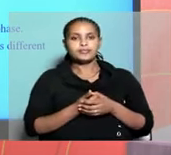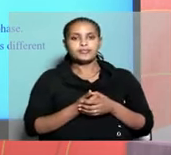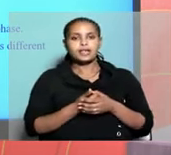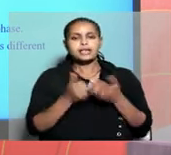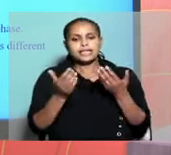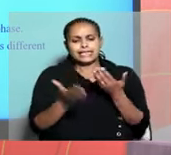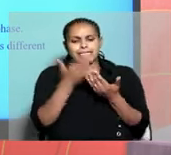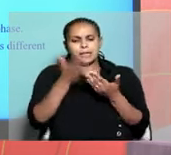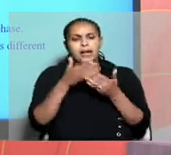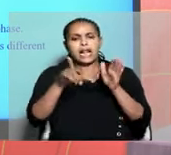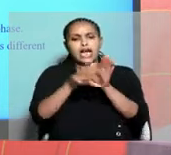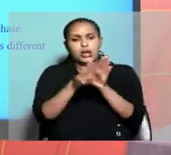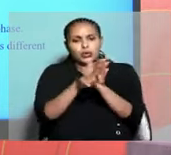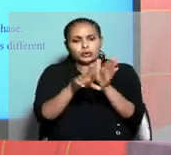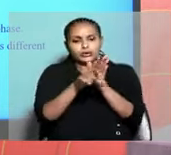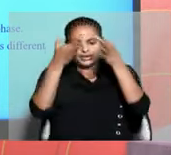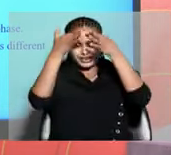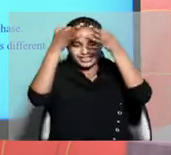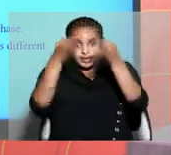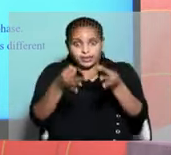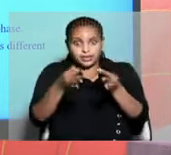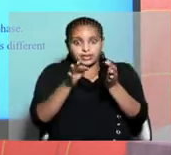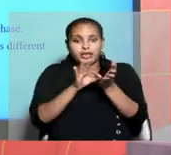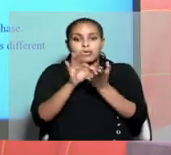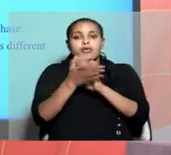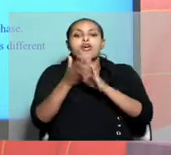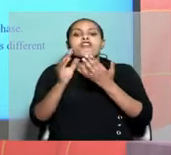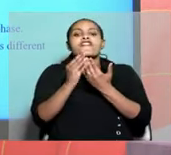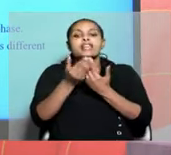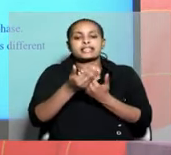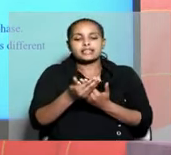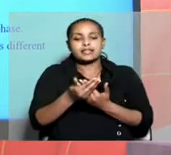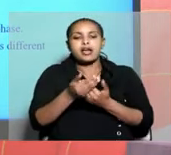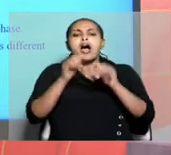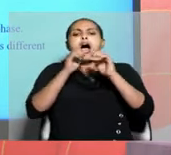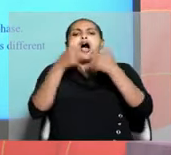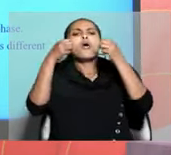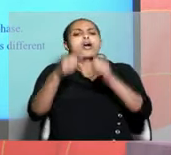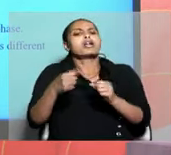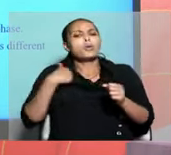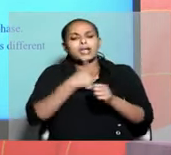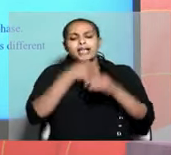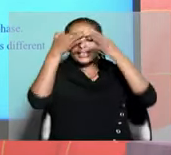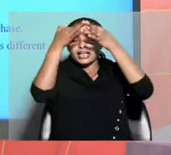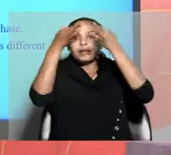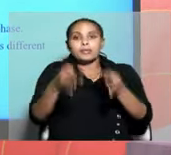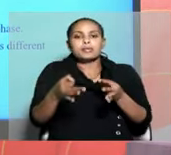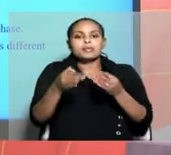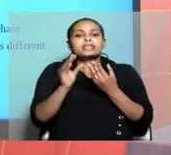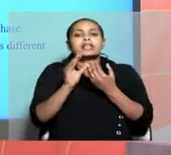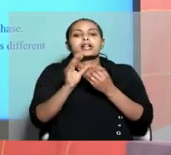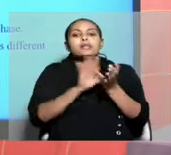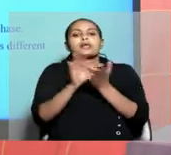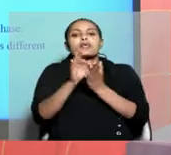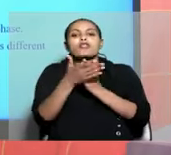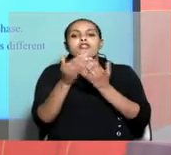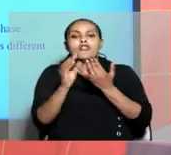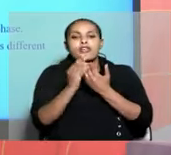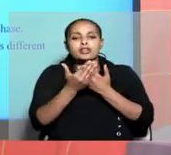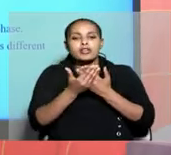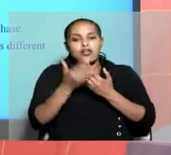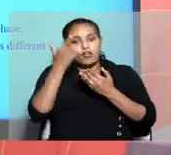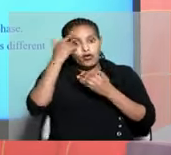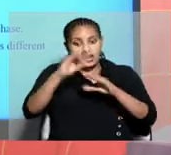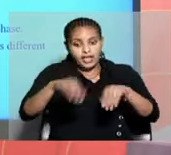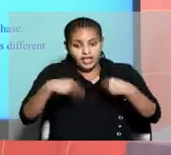The simple rules for determining the number of phases. How can we determine the number of phases